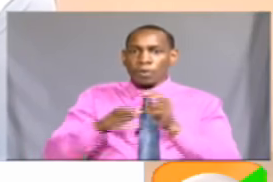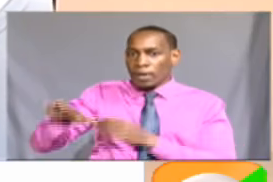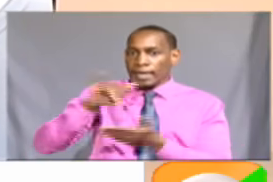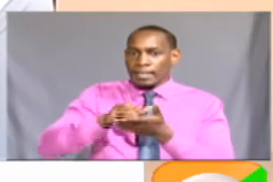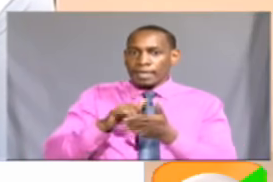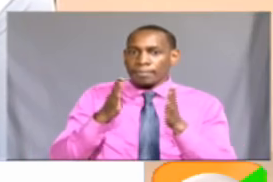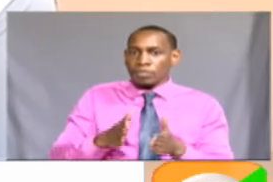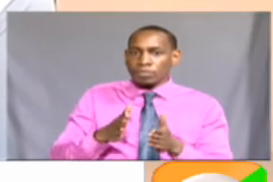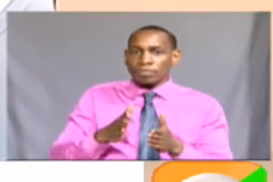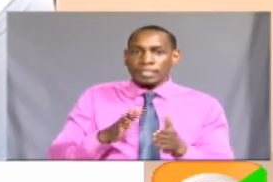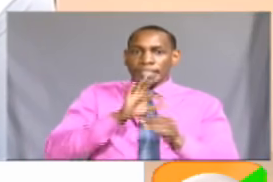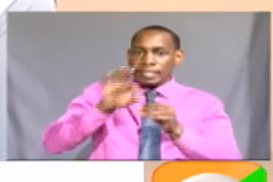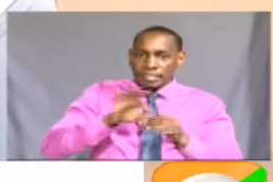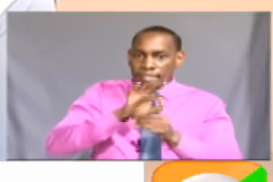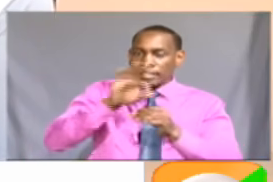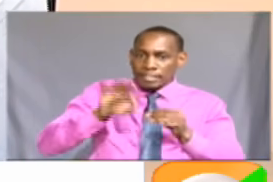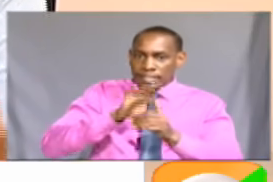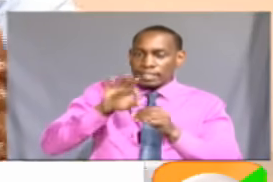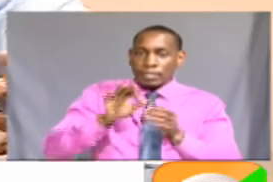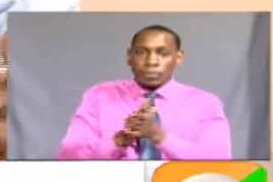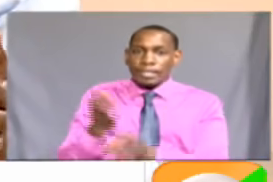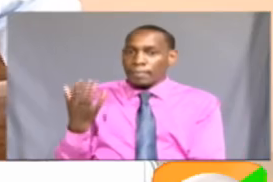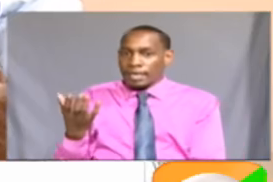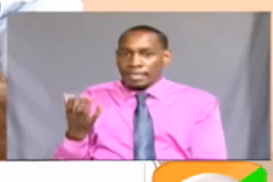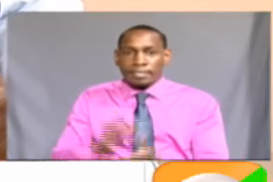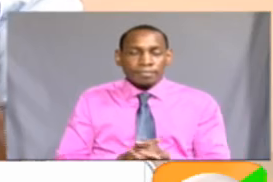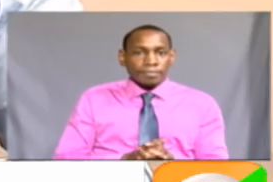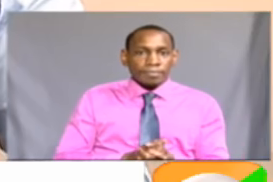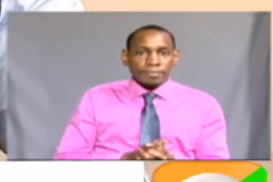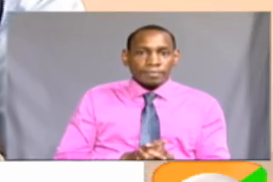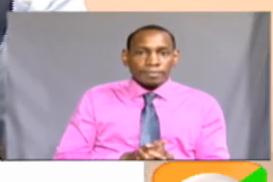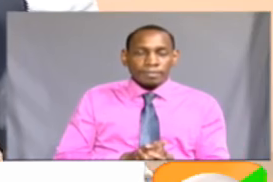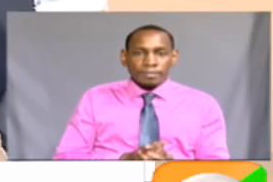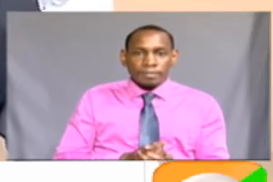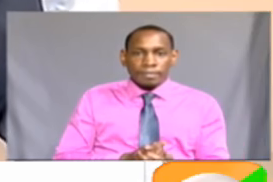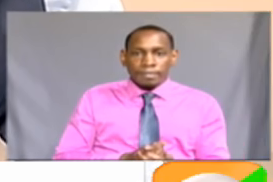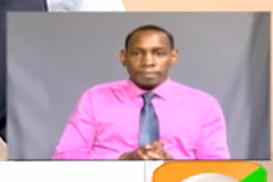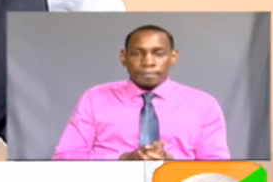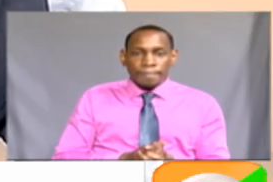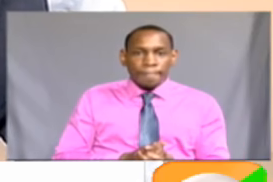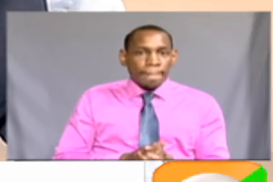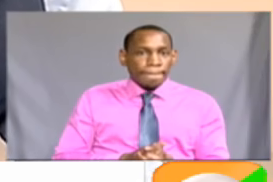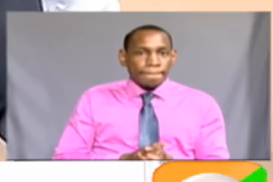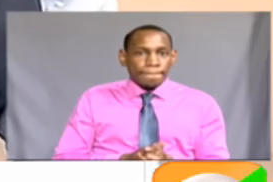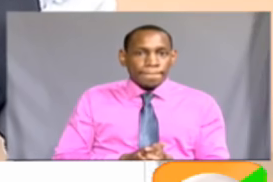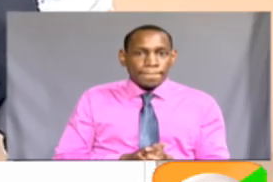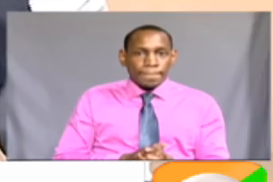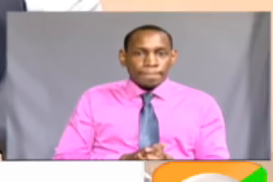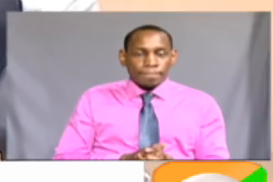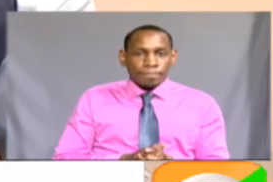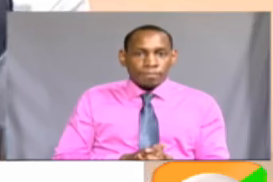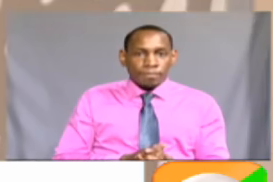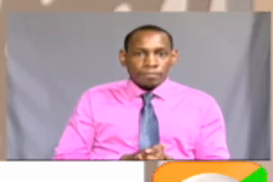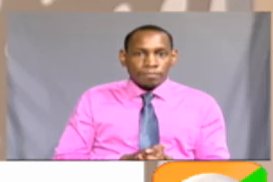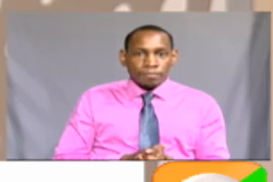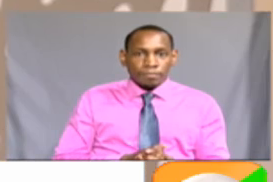Where somebody is taking a lot of tea, preferably tea and crumpets at 4 yeah. the afternoon. Yeah. You would describe this better, Yvonne, when